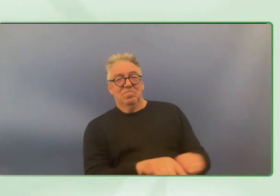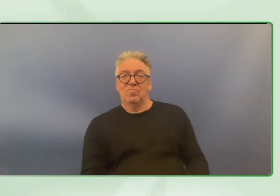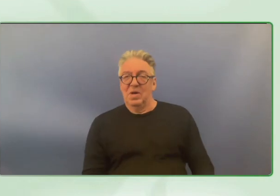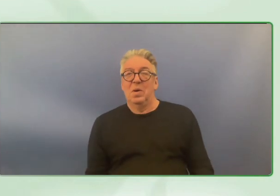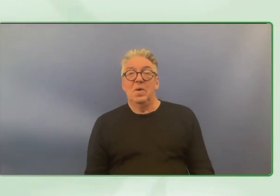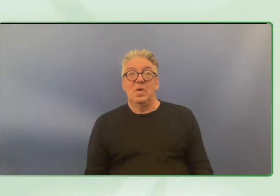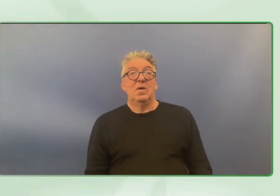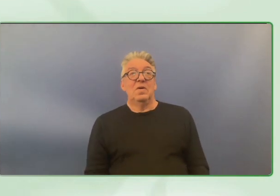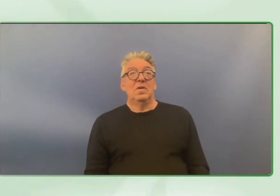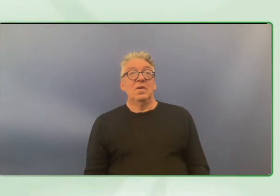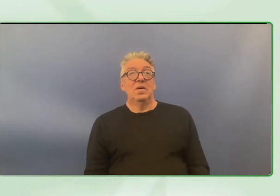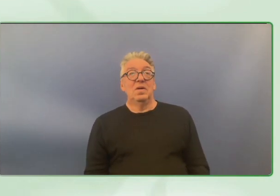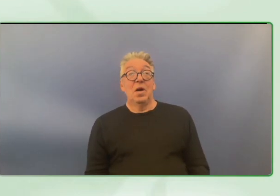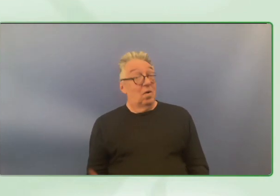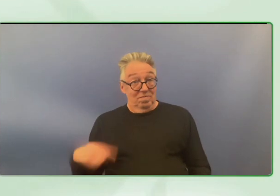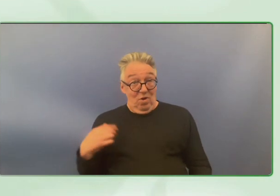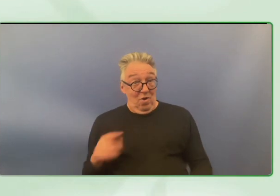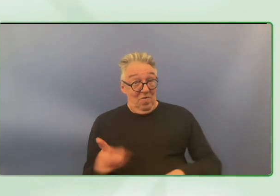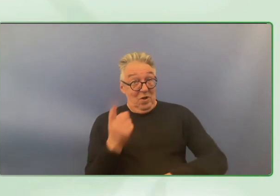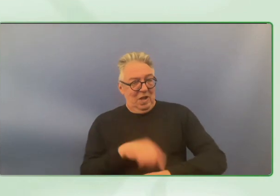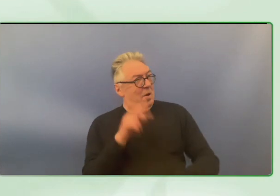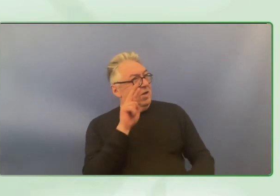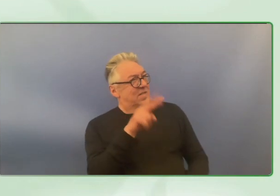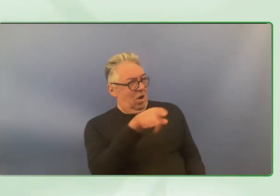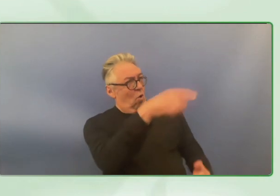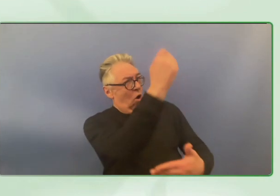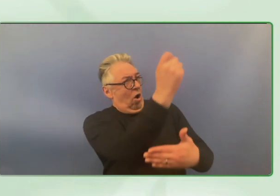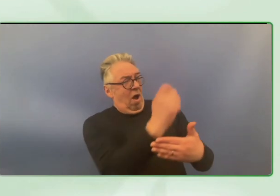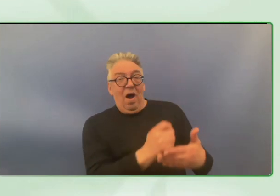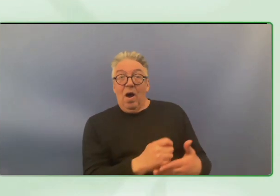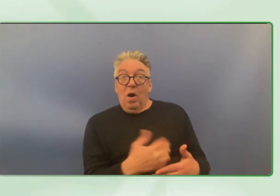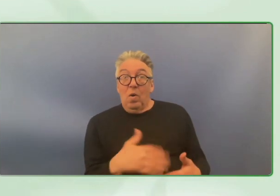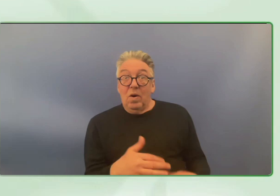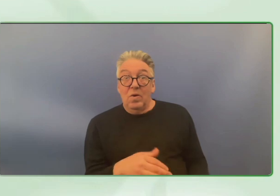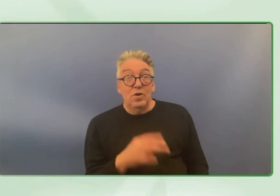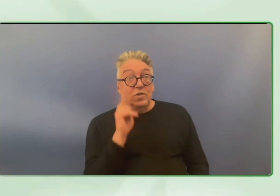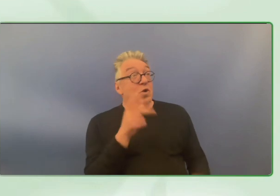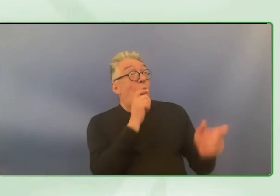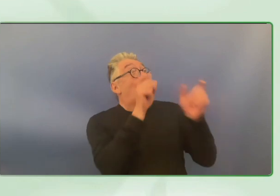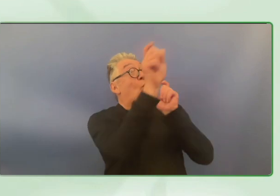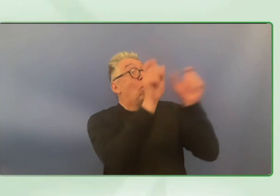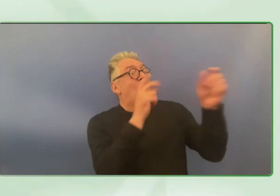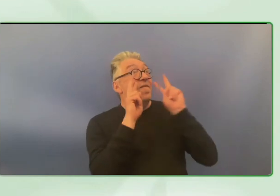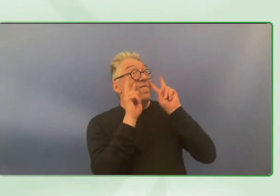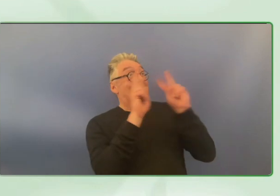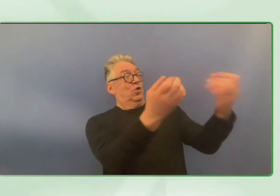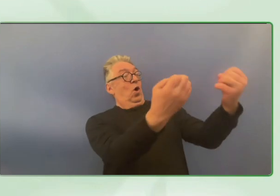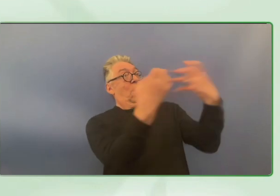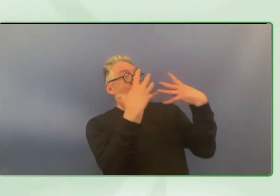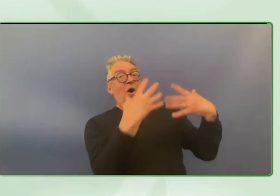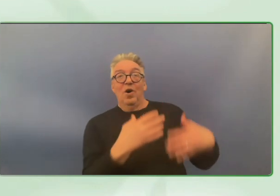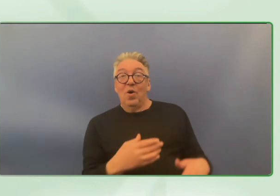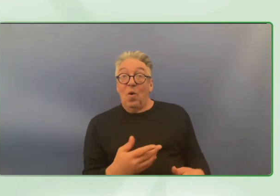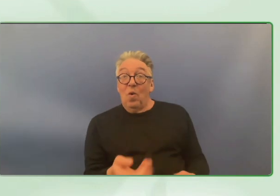not seen it in the past. So to see this live and see the words put in visually is really inspiring. So thank